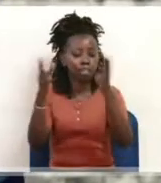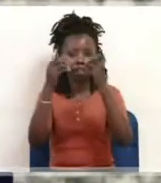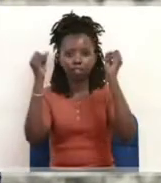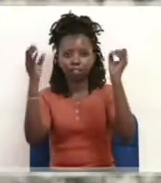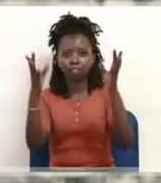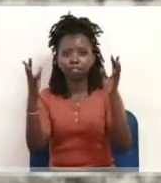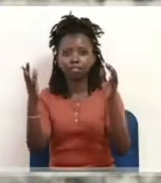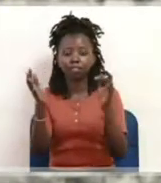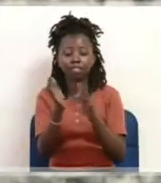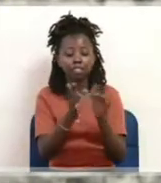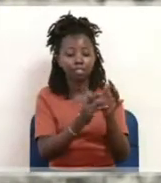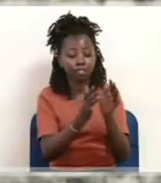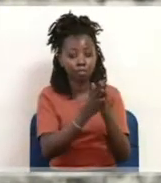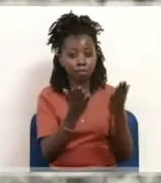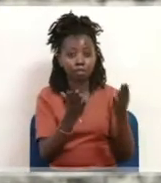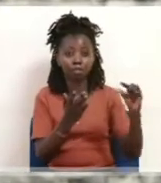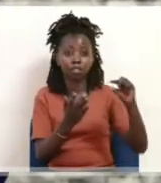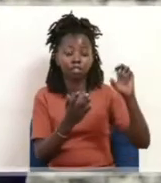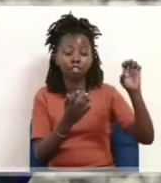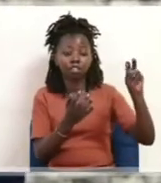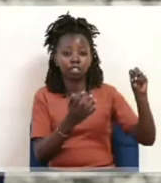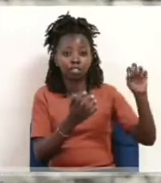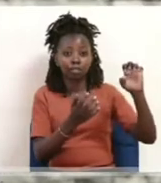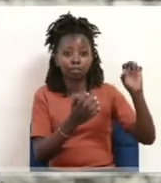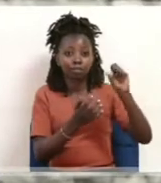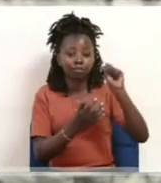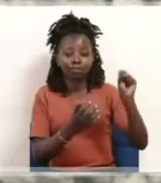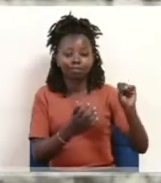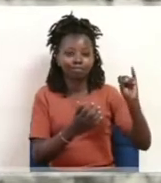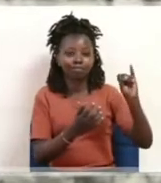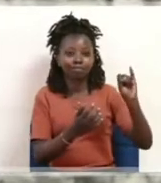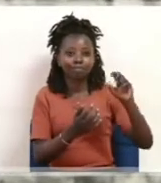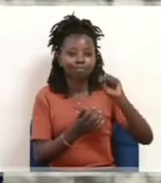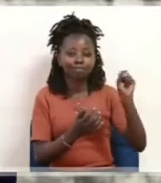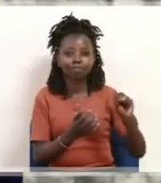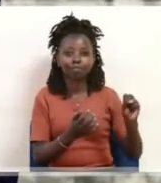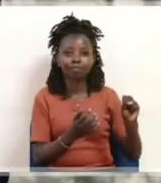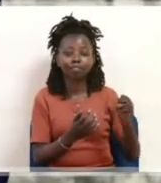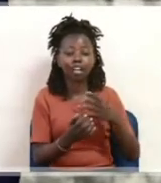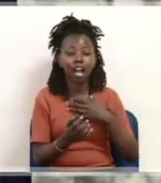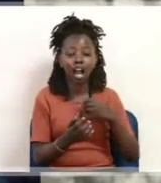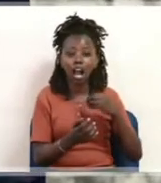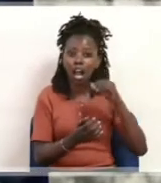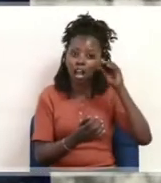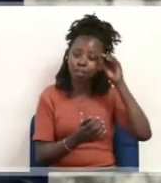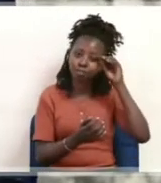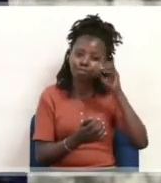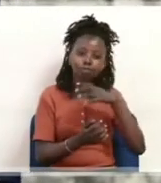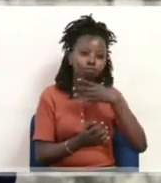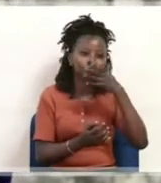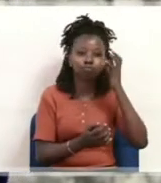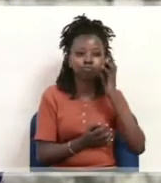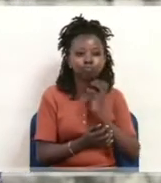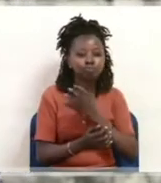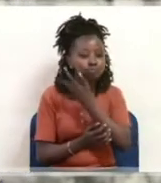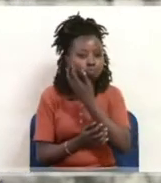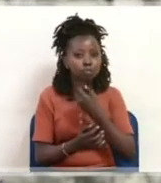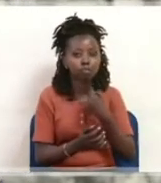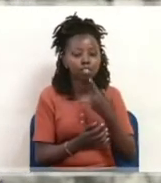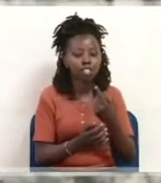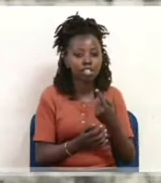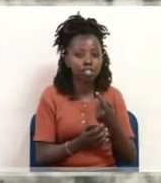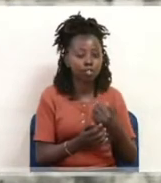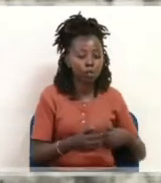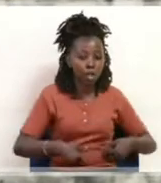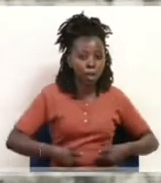Hallelujah. Genesis 22, if you like, verse number 5. And Abraham said to his young men, abide here with us, and I and the lad